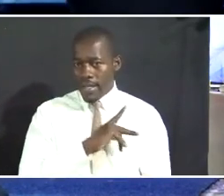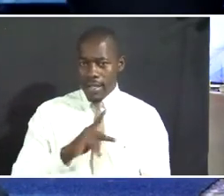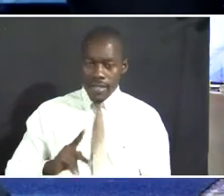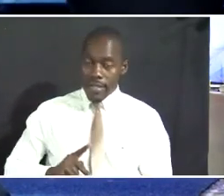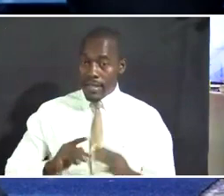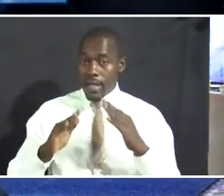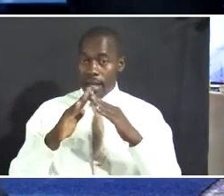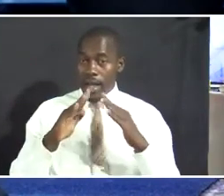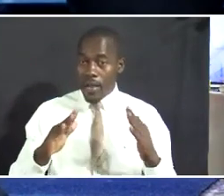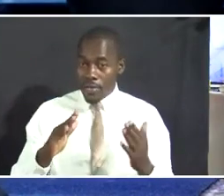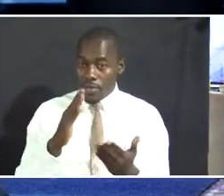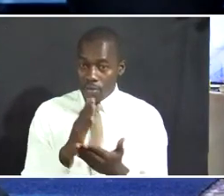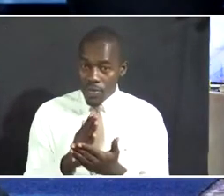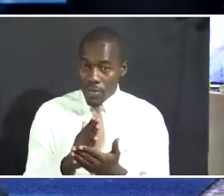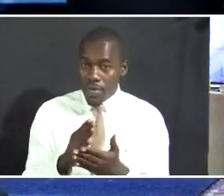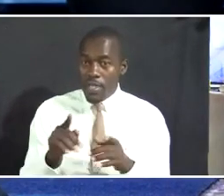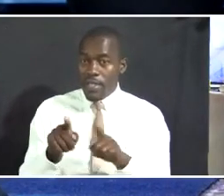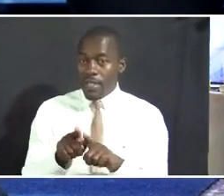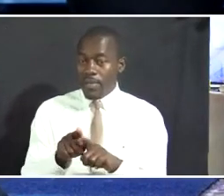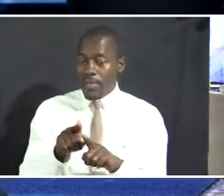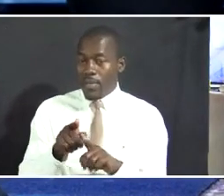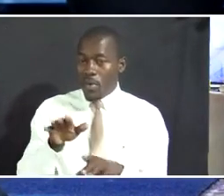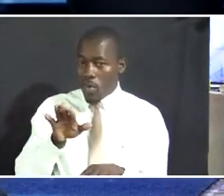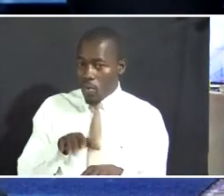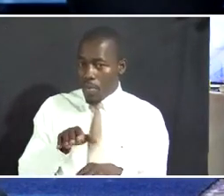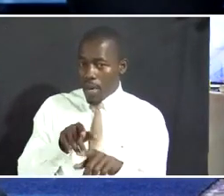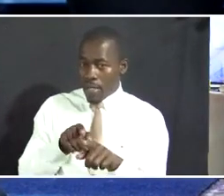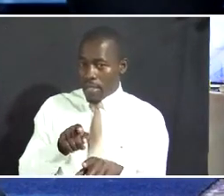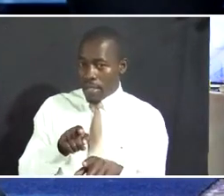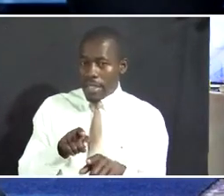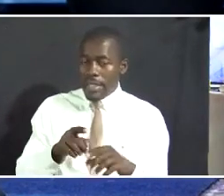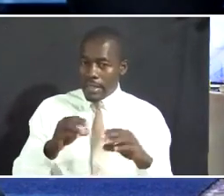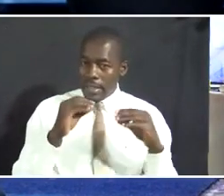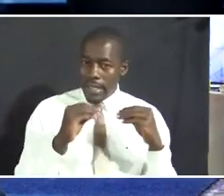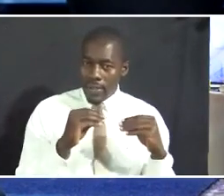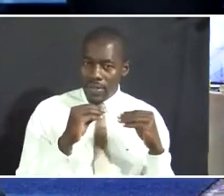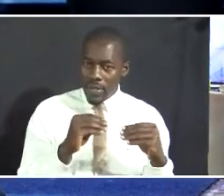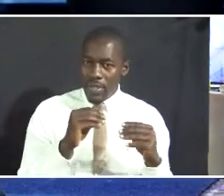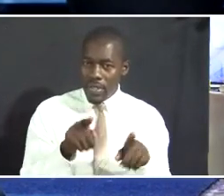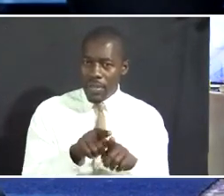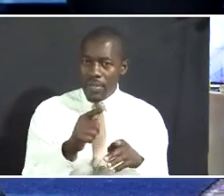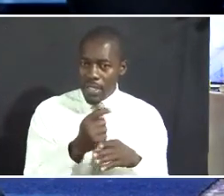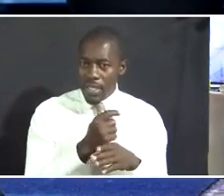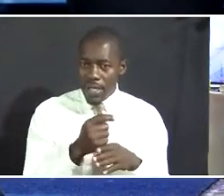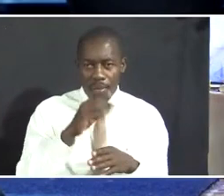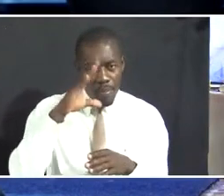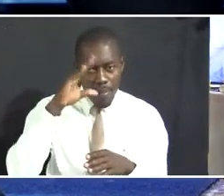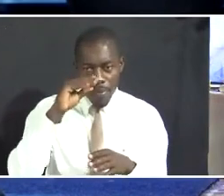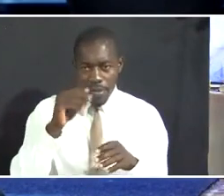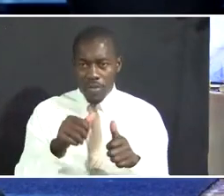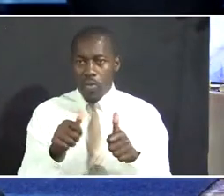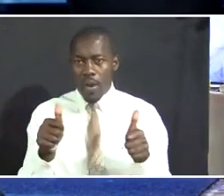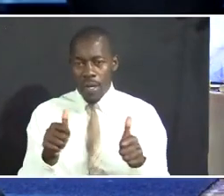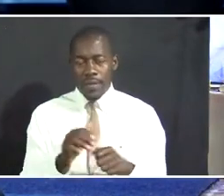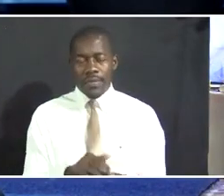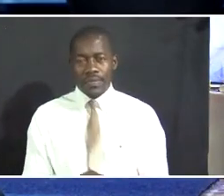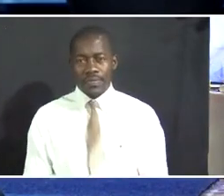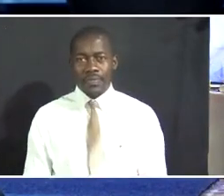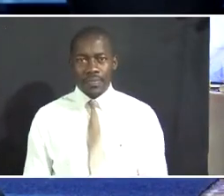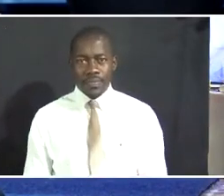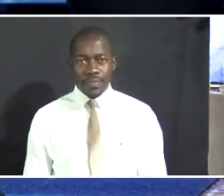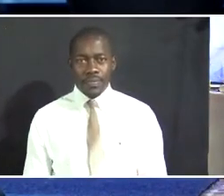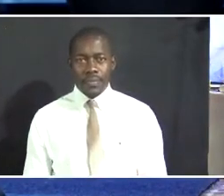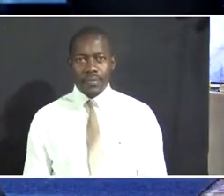our schools, and we might be interacting with the young ones, we may think that is not the best time. It is indeed the best time